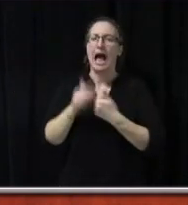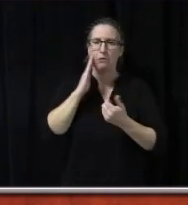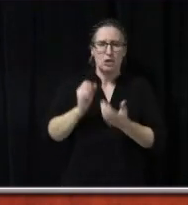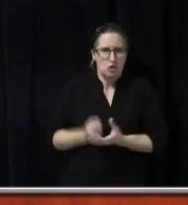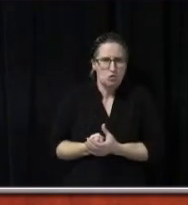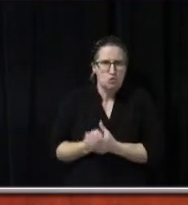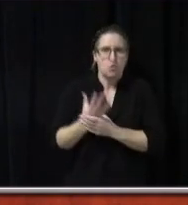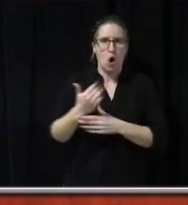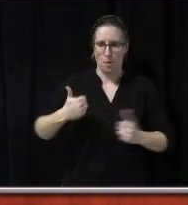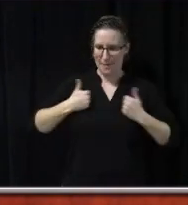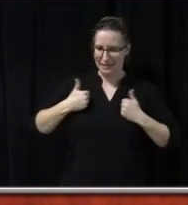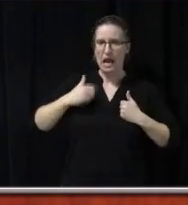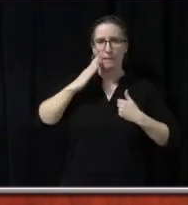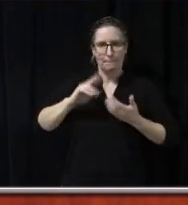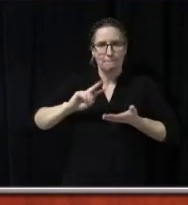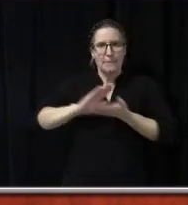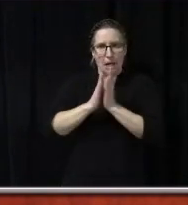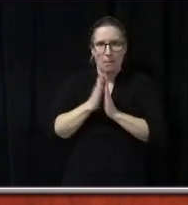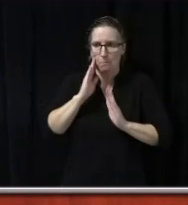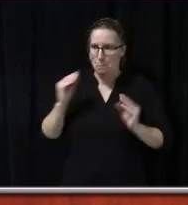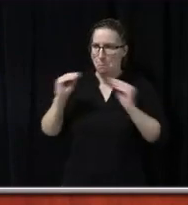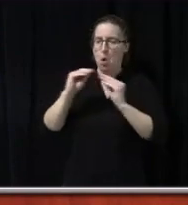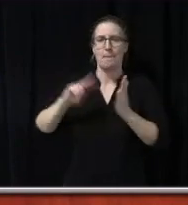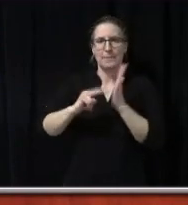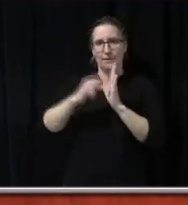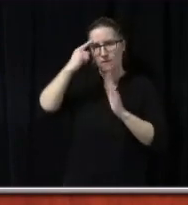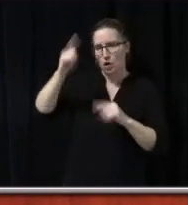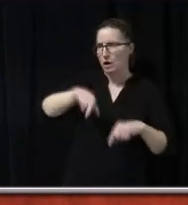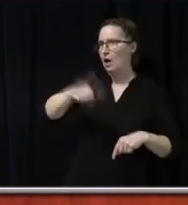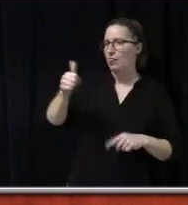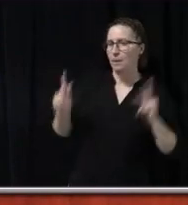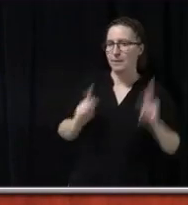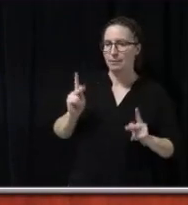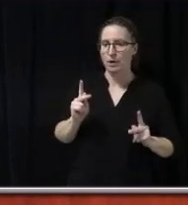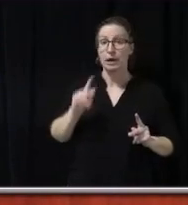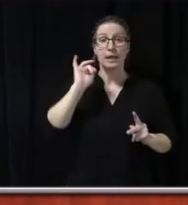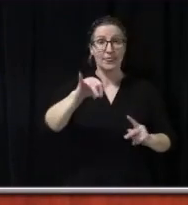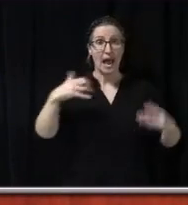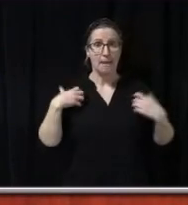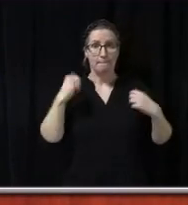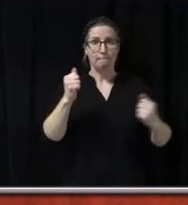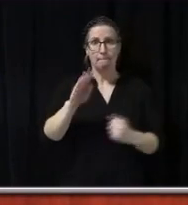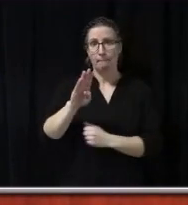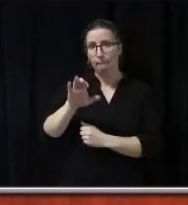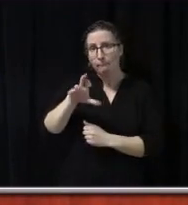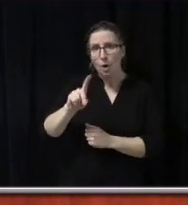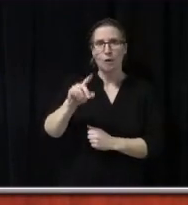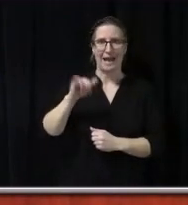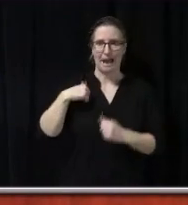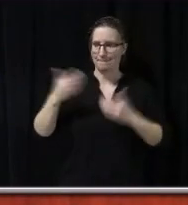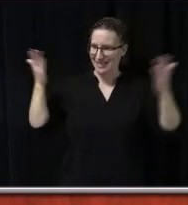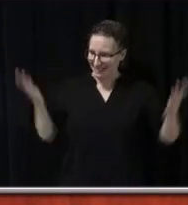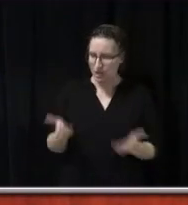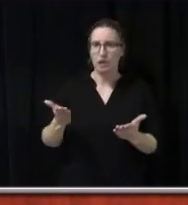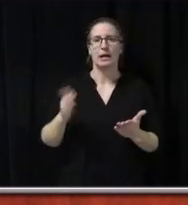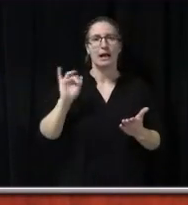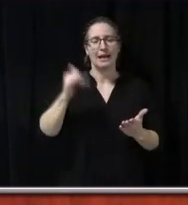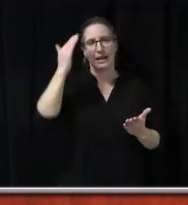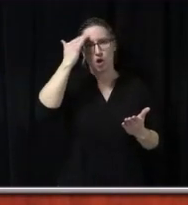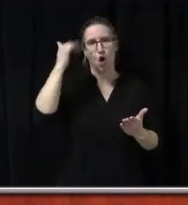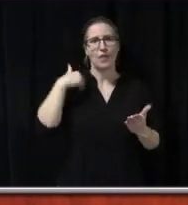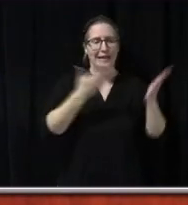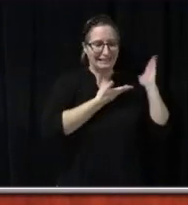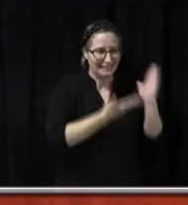grow and create something meaningful for others. That boldness is what carried me through my time here, and I know it's what has